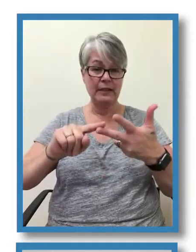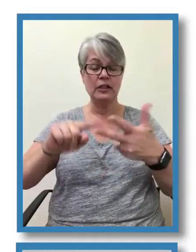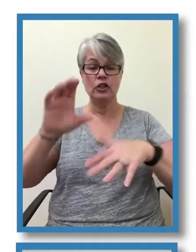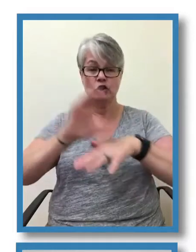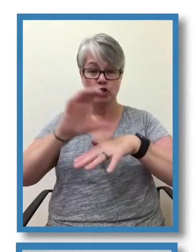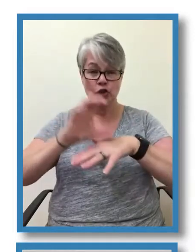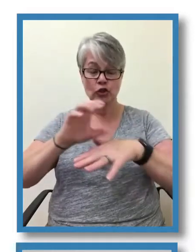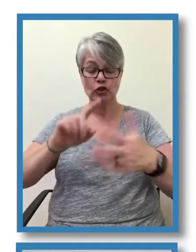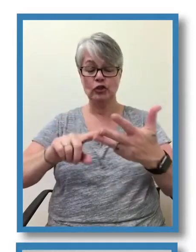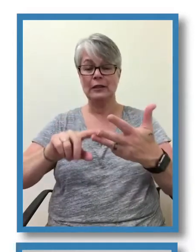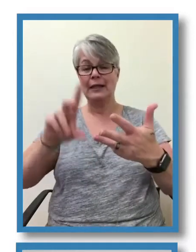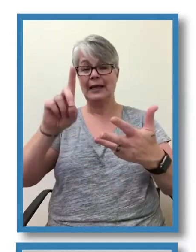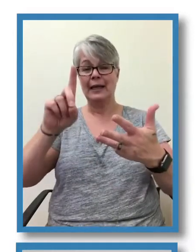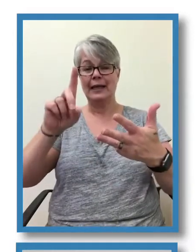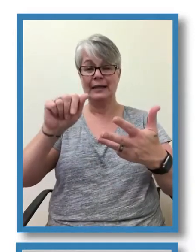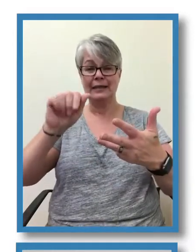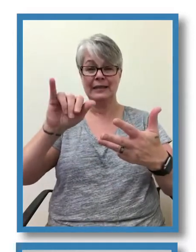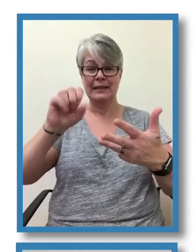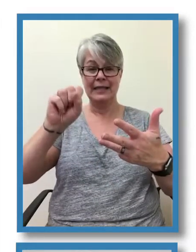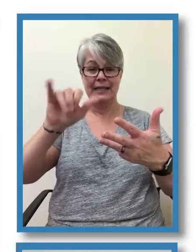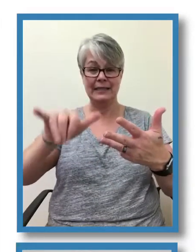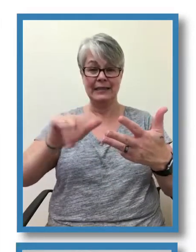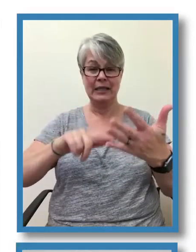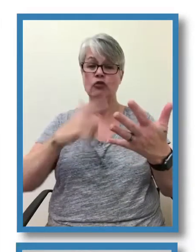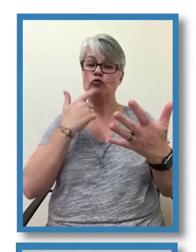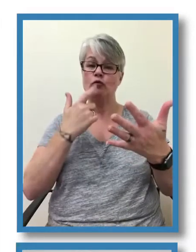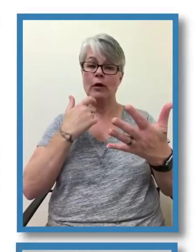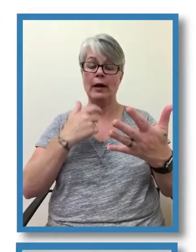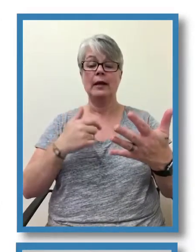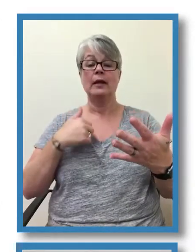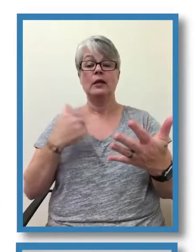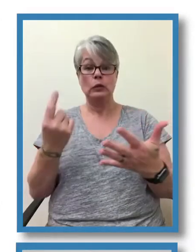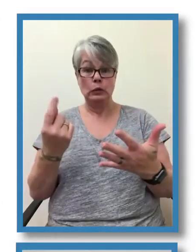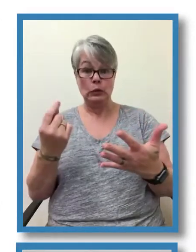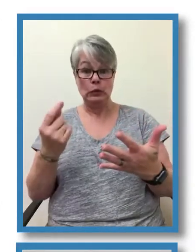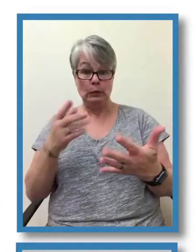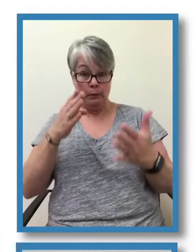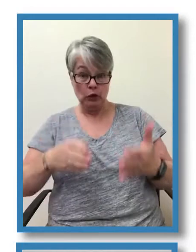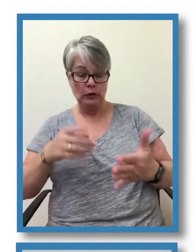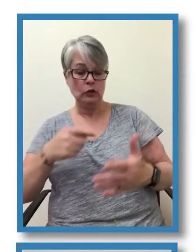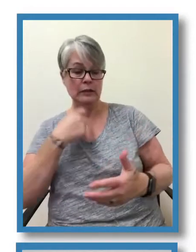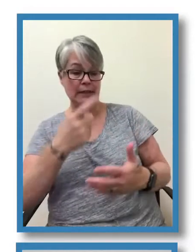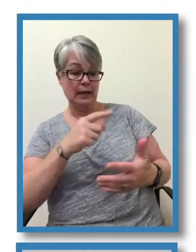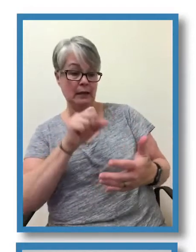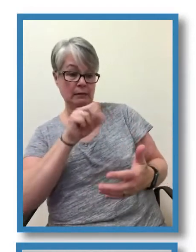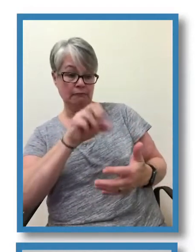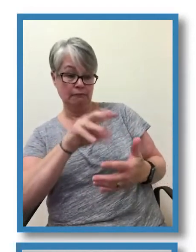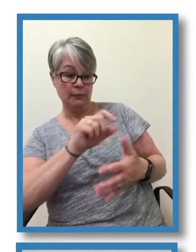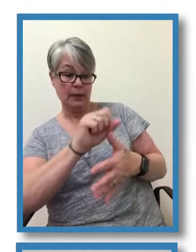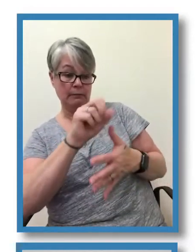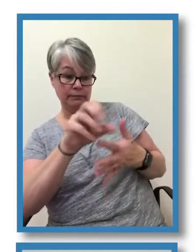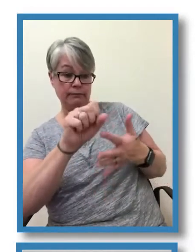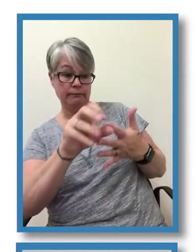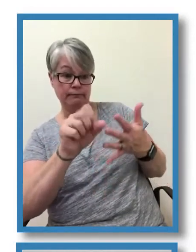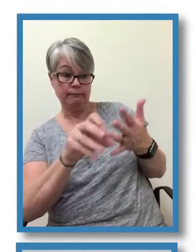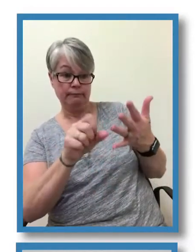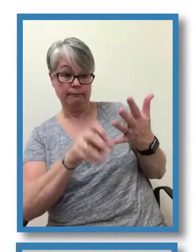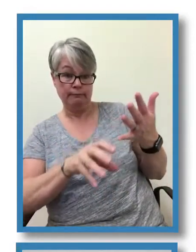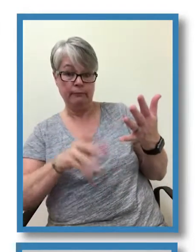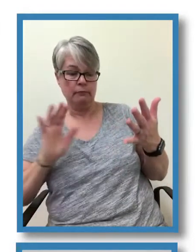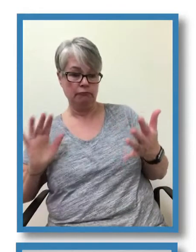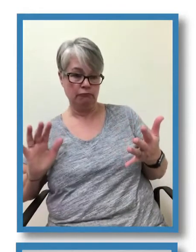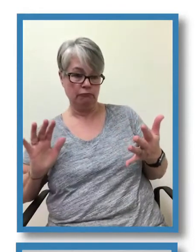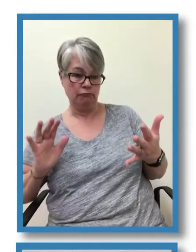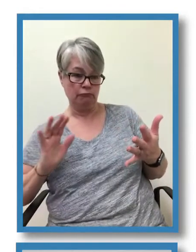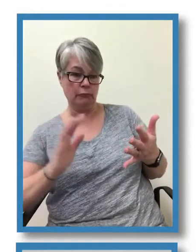face, velvet, church, daisy, red. Those are the 5 words they're asked to remember. So we'll